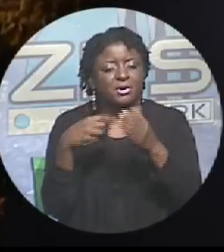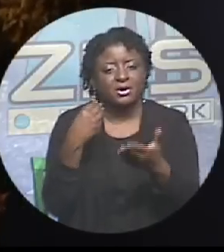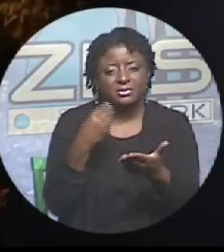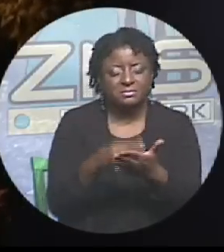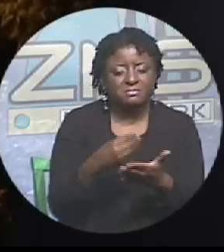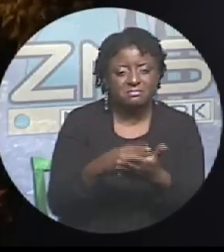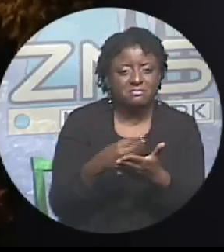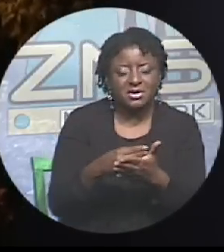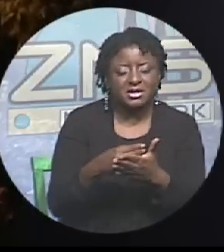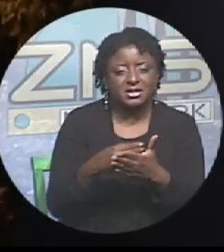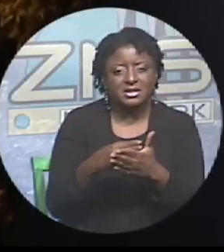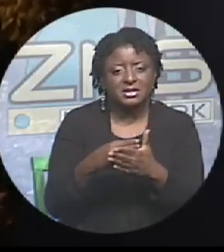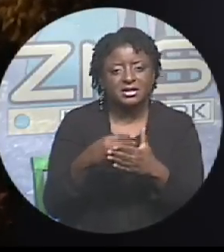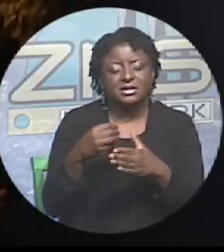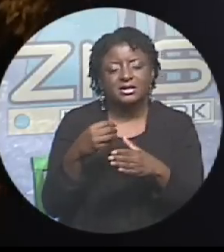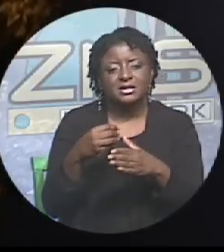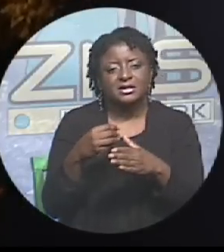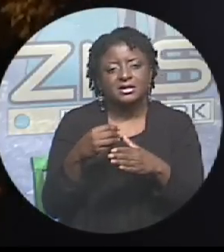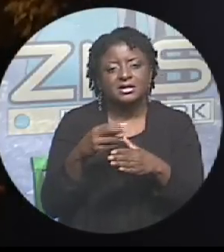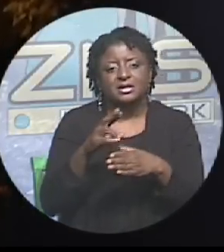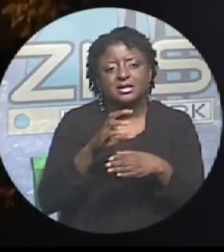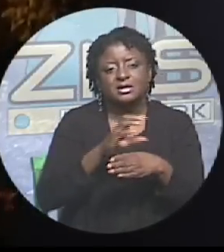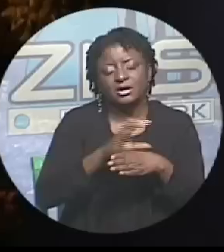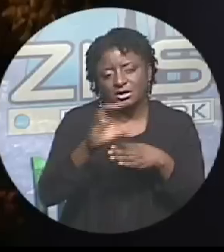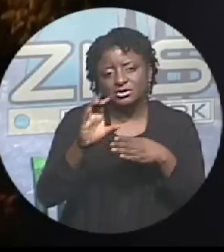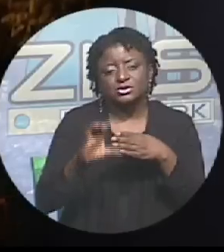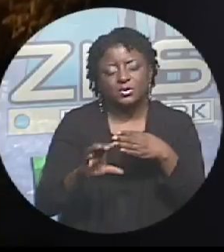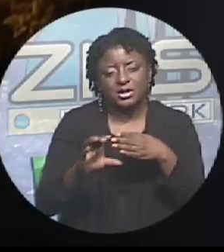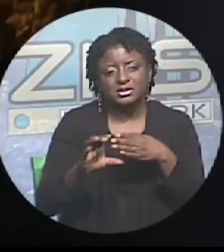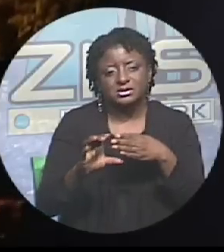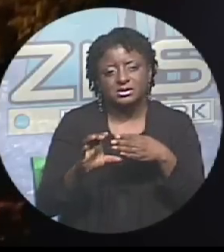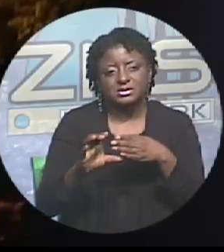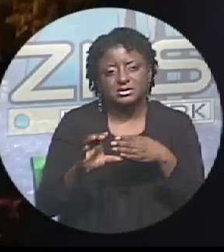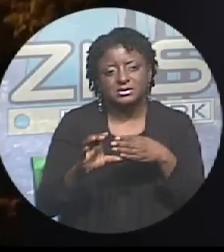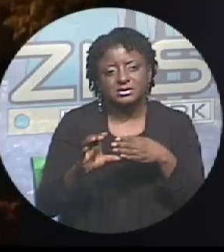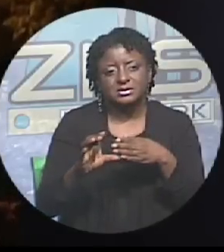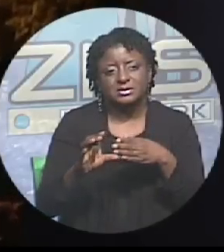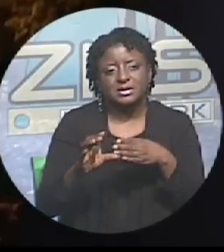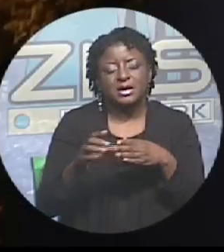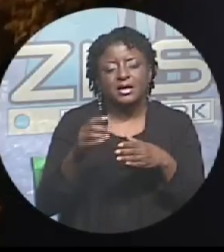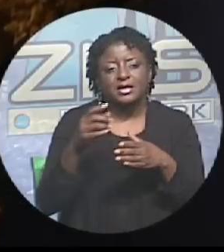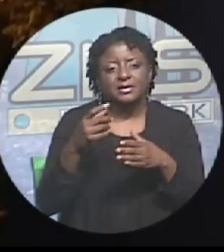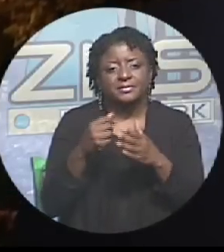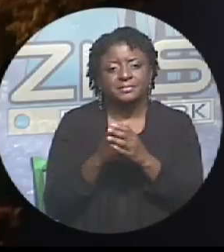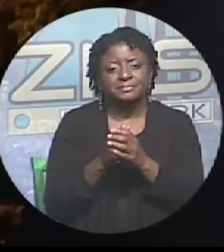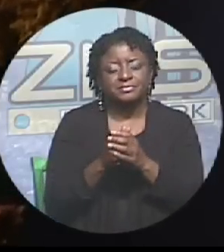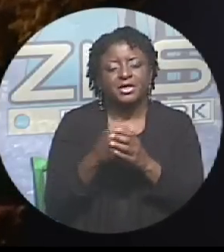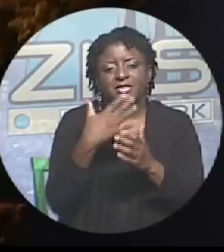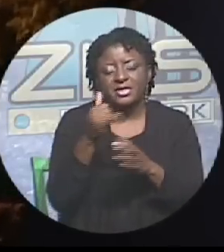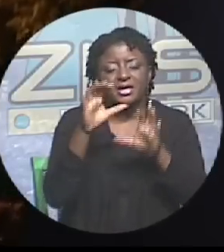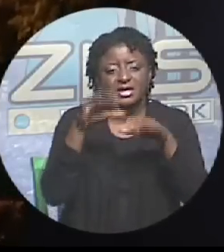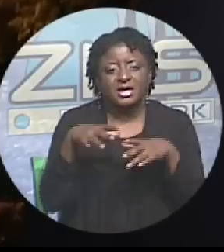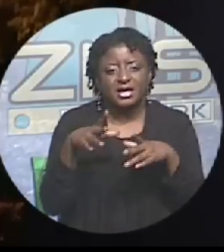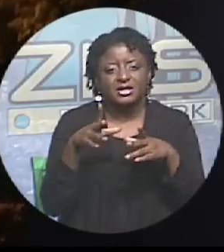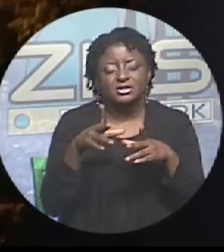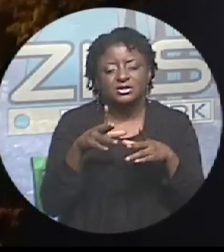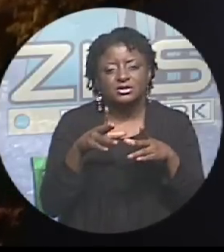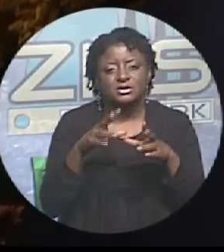not that type of money, but I think the fact that they can trace the allegations directly to the head,